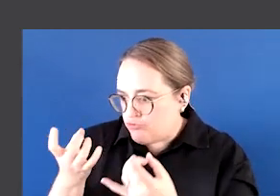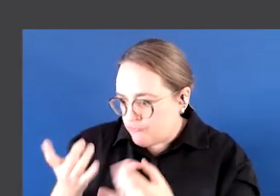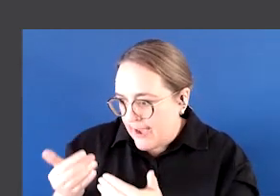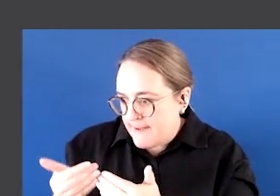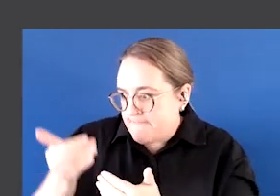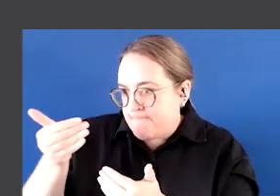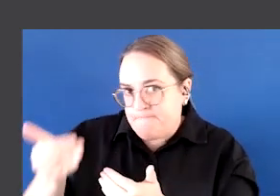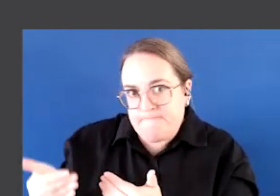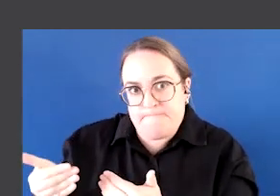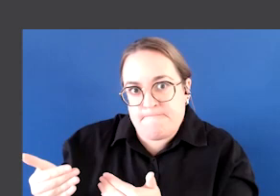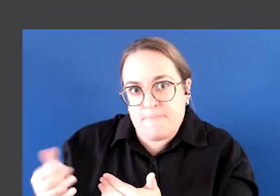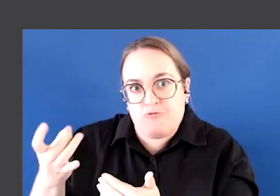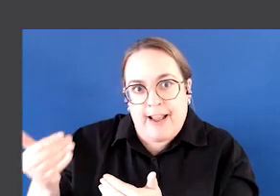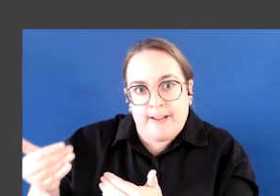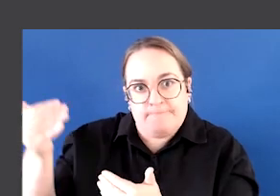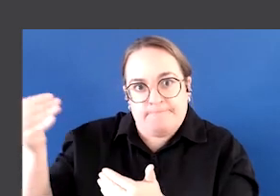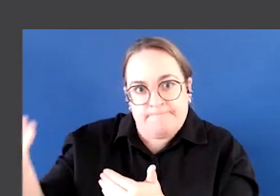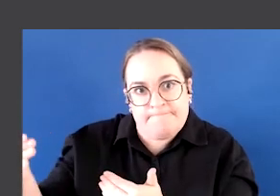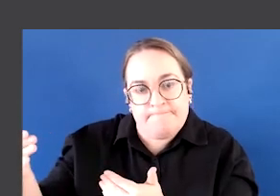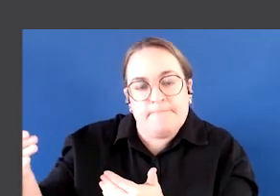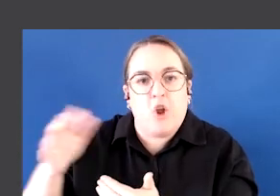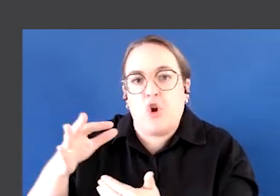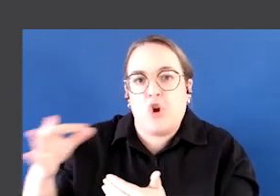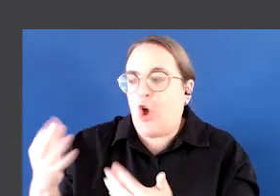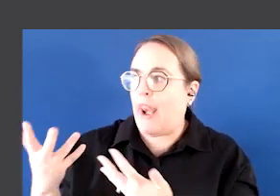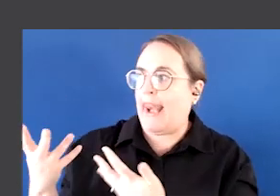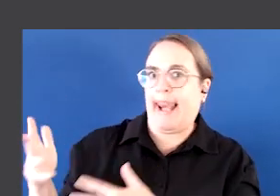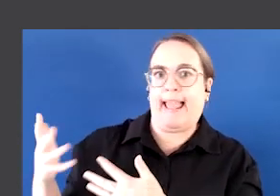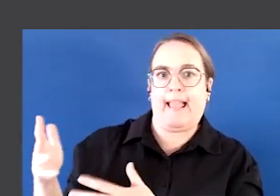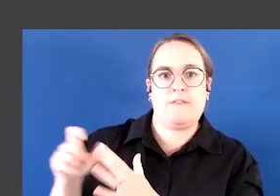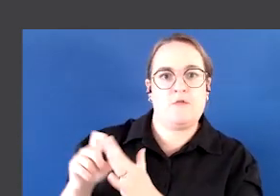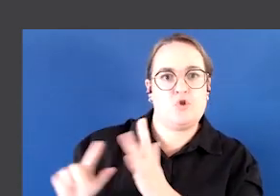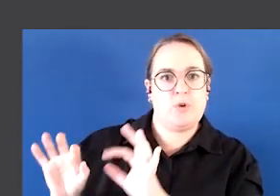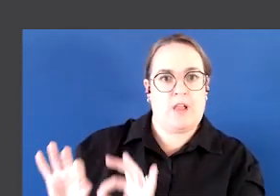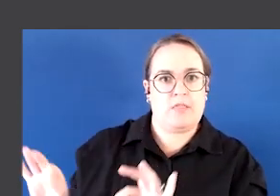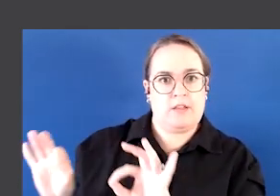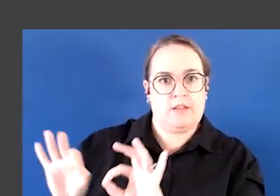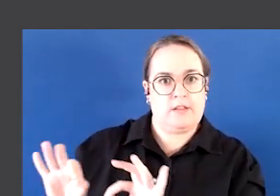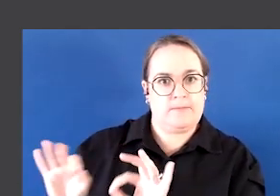in to assure that the project is ready to progress to the next stage.